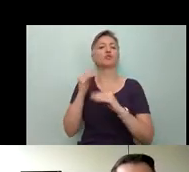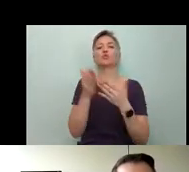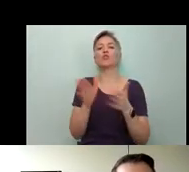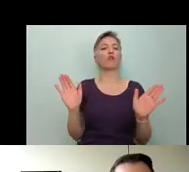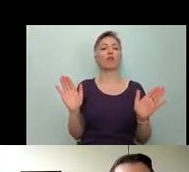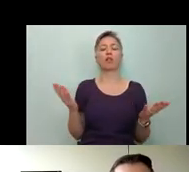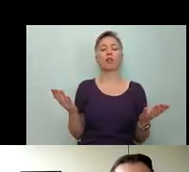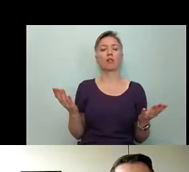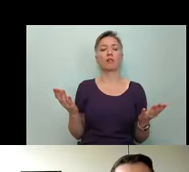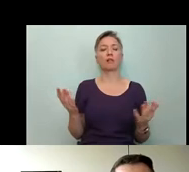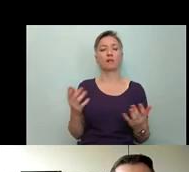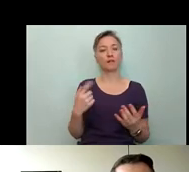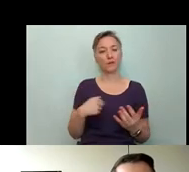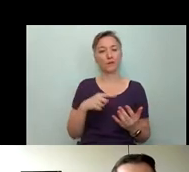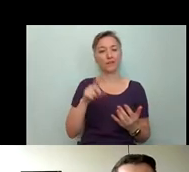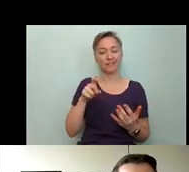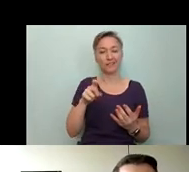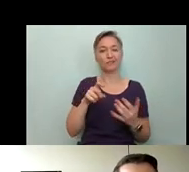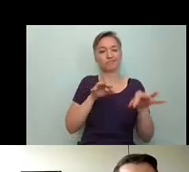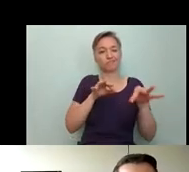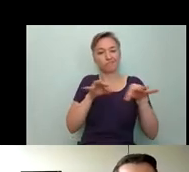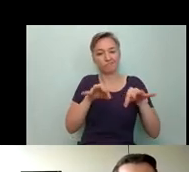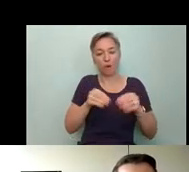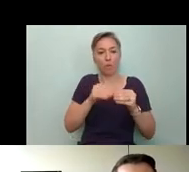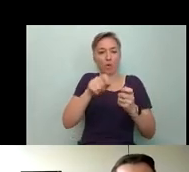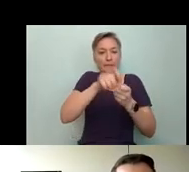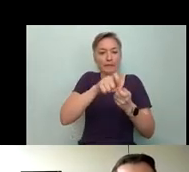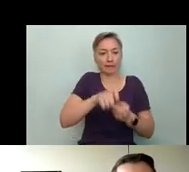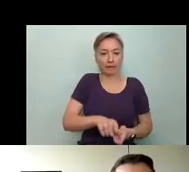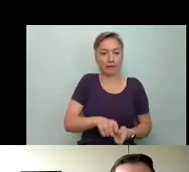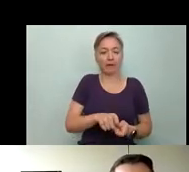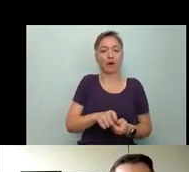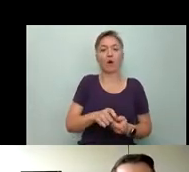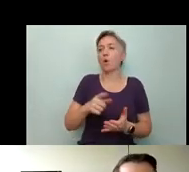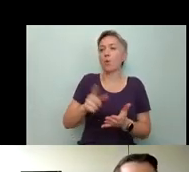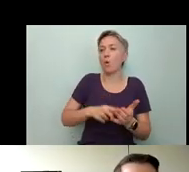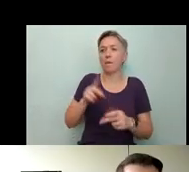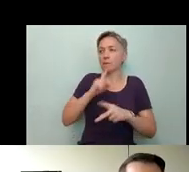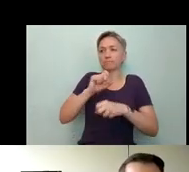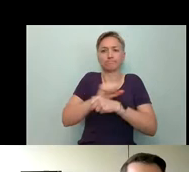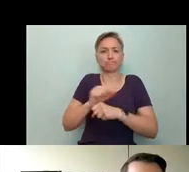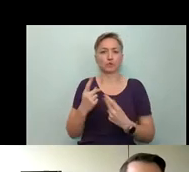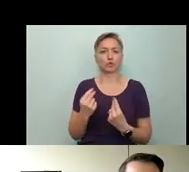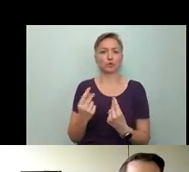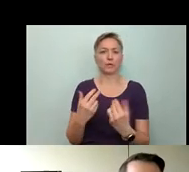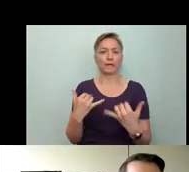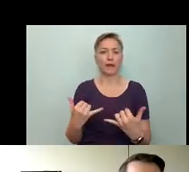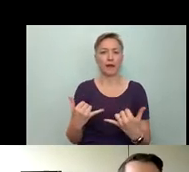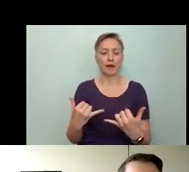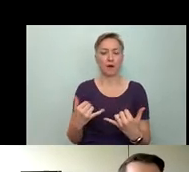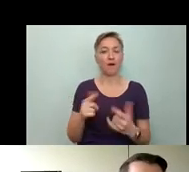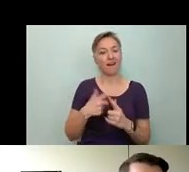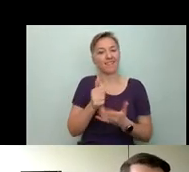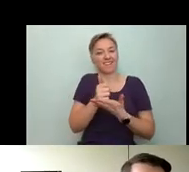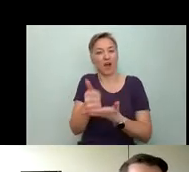to really hone in on what truly is exists in the U of R from a job standpoint so we can help people understand